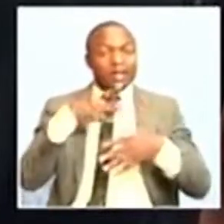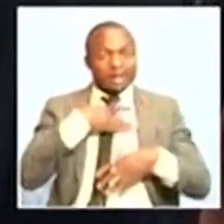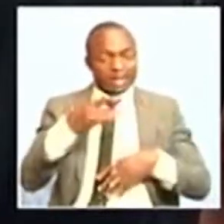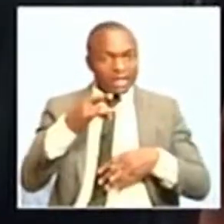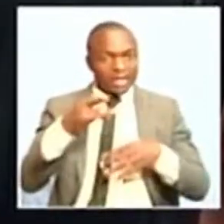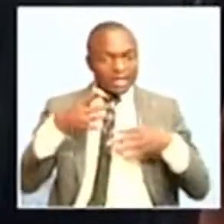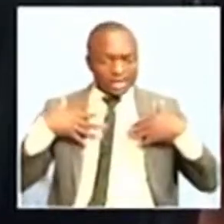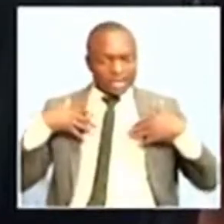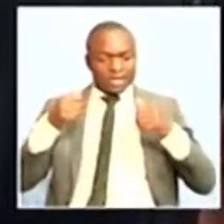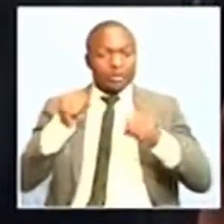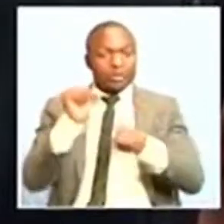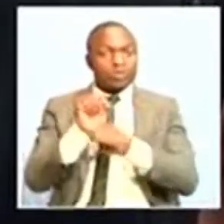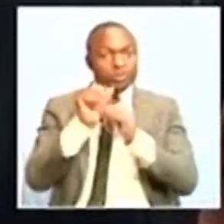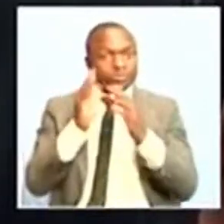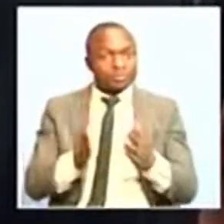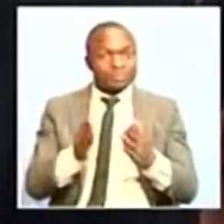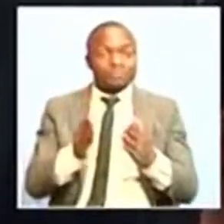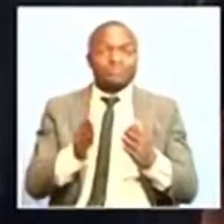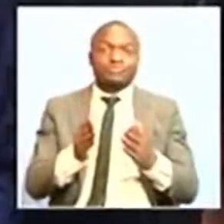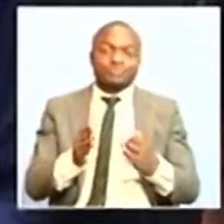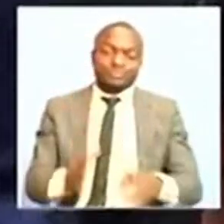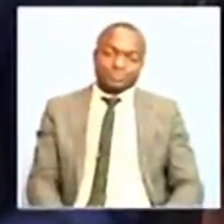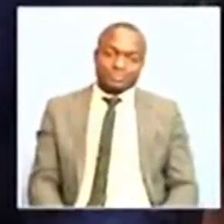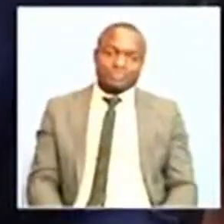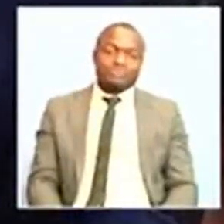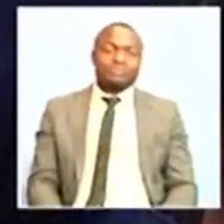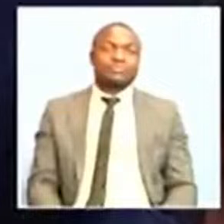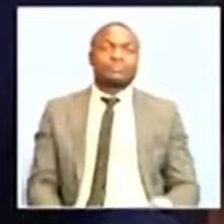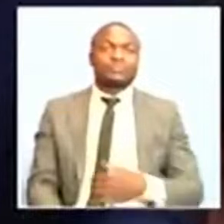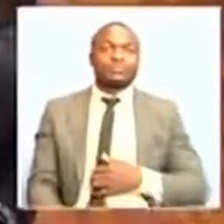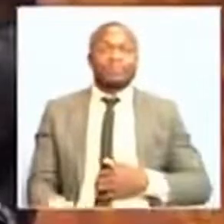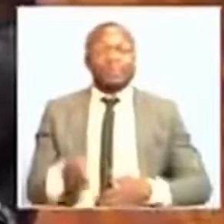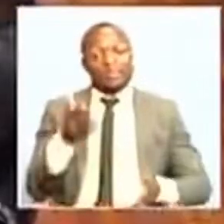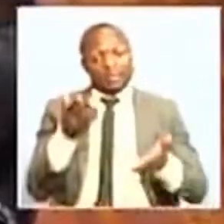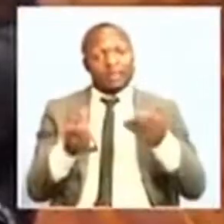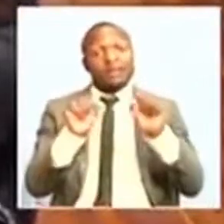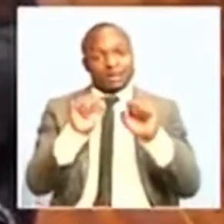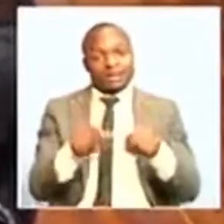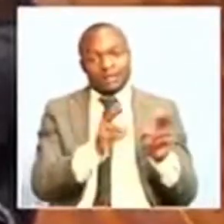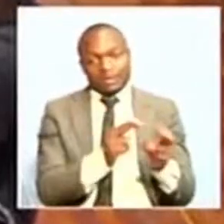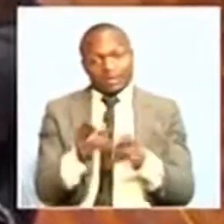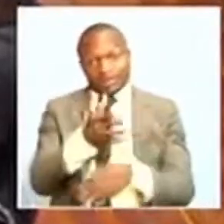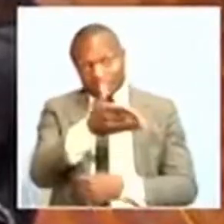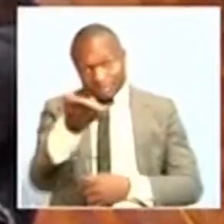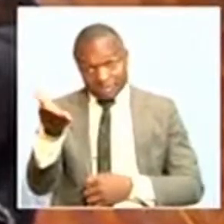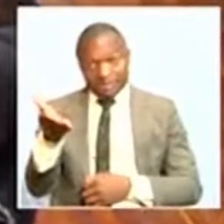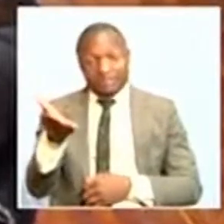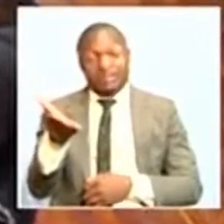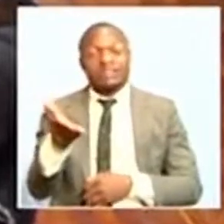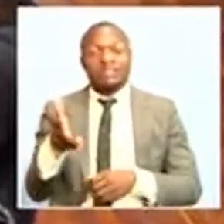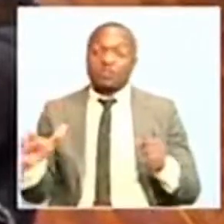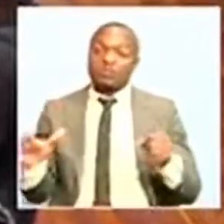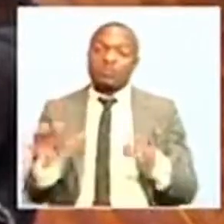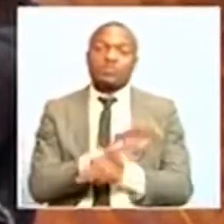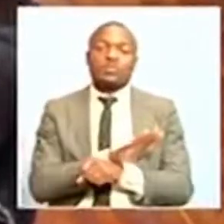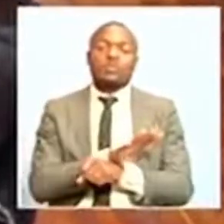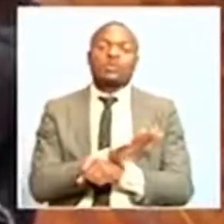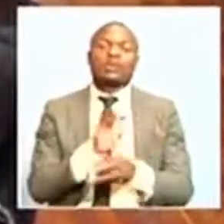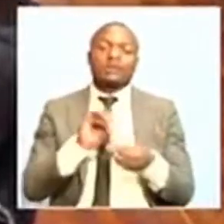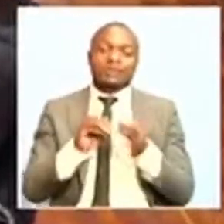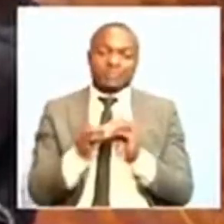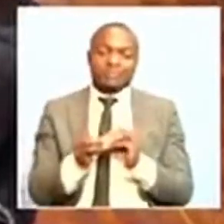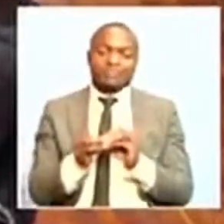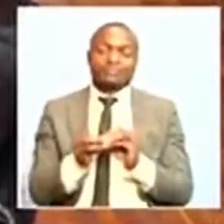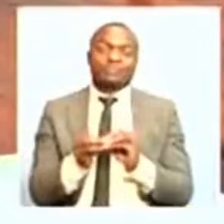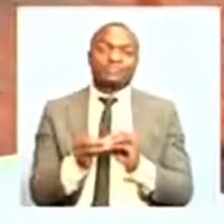medical practitioners? I submit. Thank you. Maybe they can respond to those since they are loaded quite a number of them before